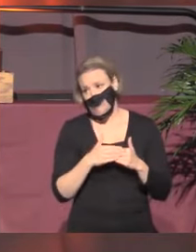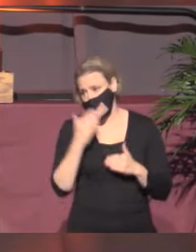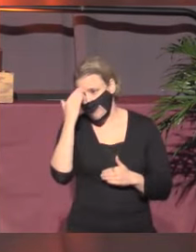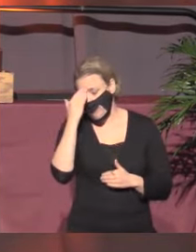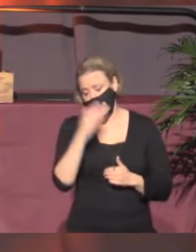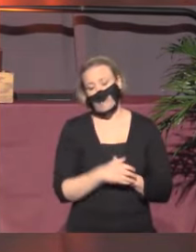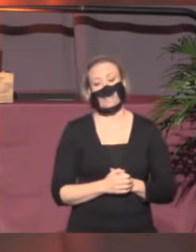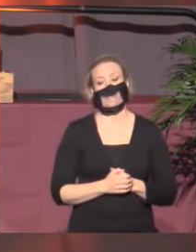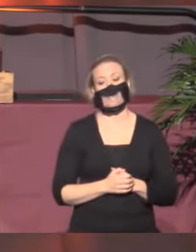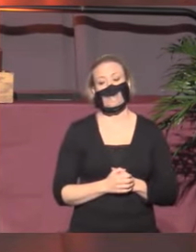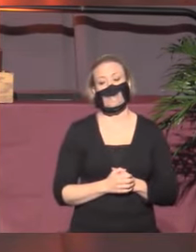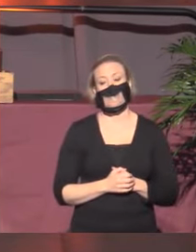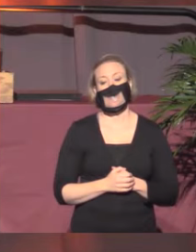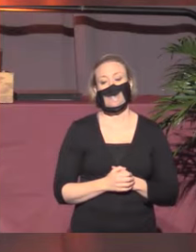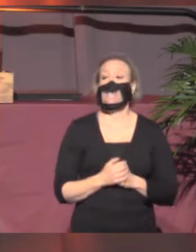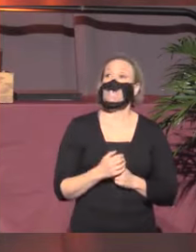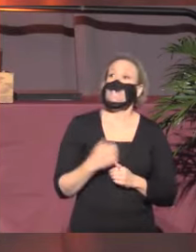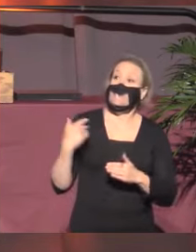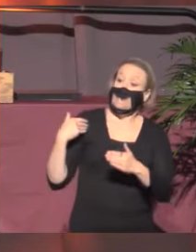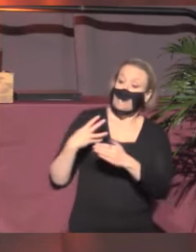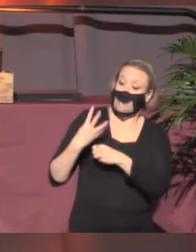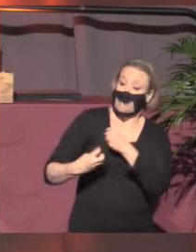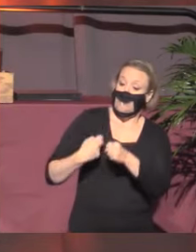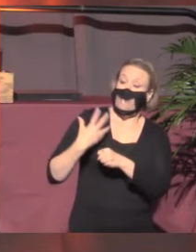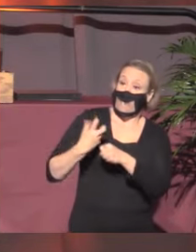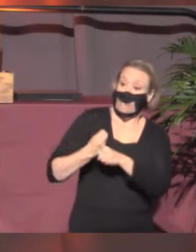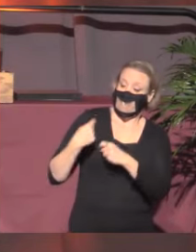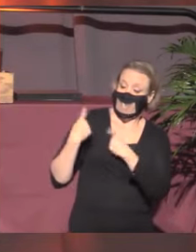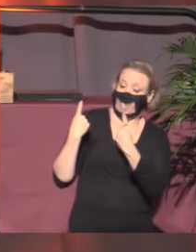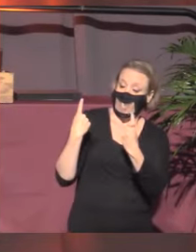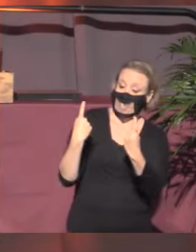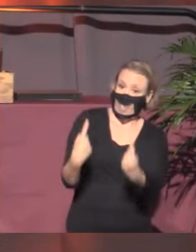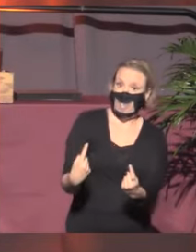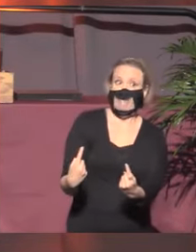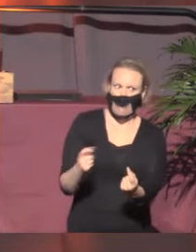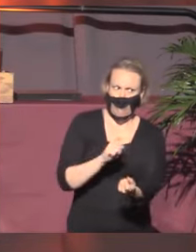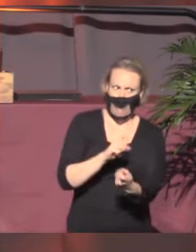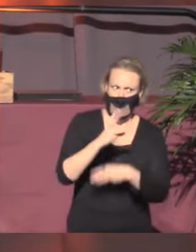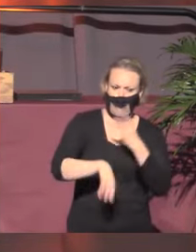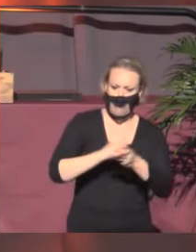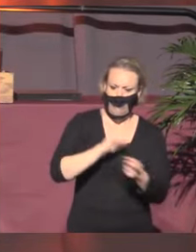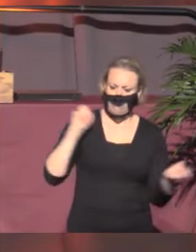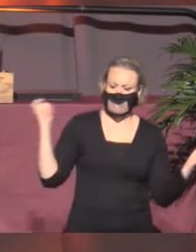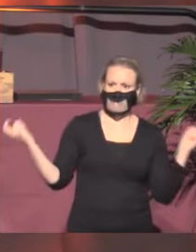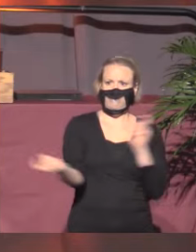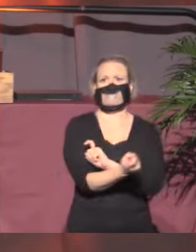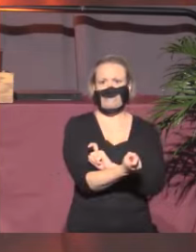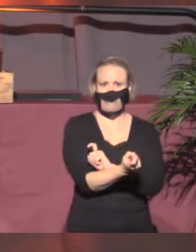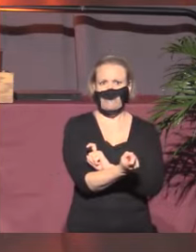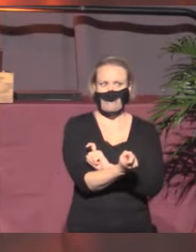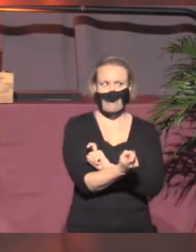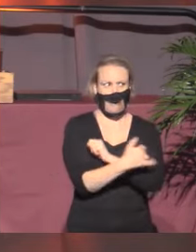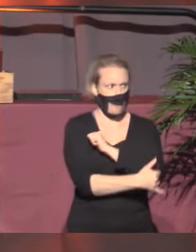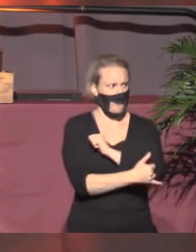student, the nation changed. The world changed. The fall of 2016 was